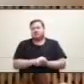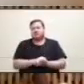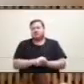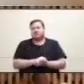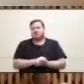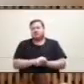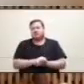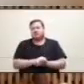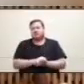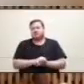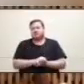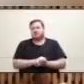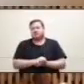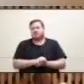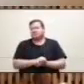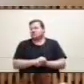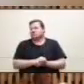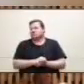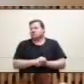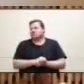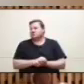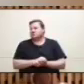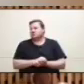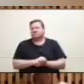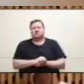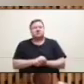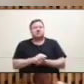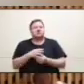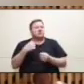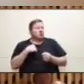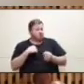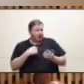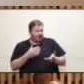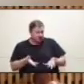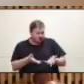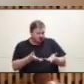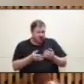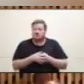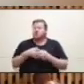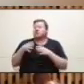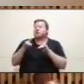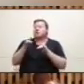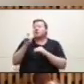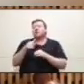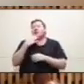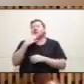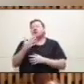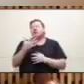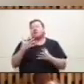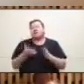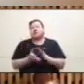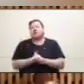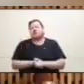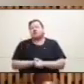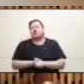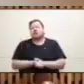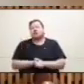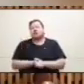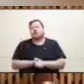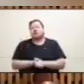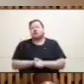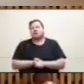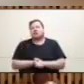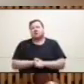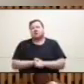Chairperson. Municipality. Yeah, Chairperson, thank you very much. The